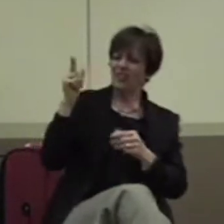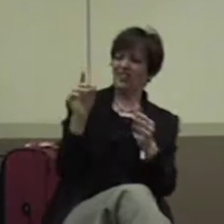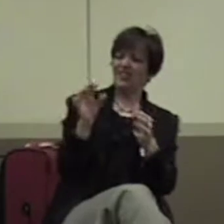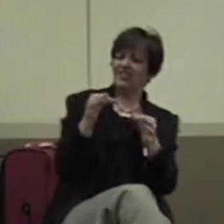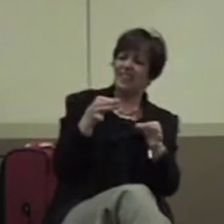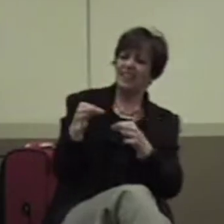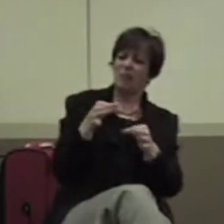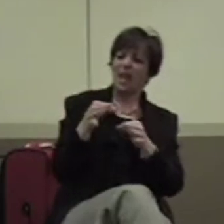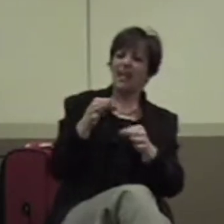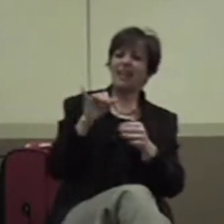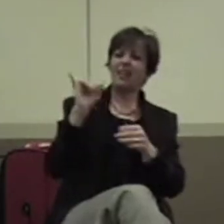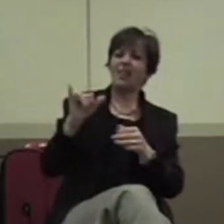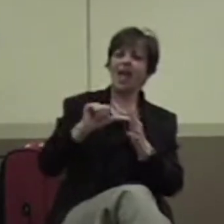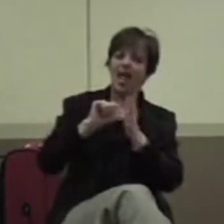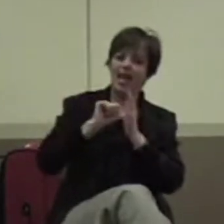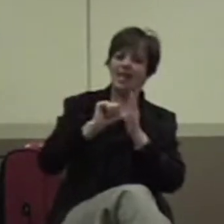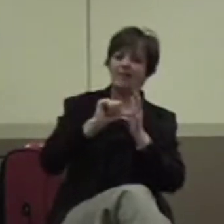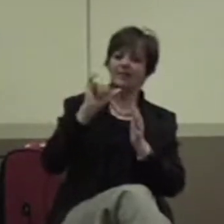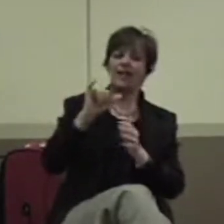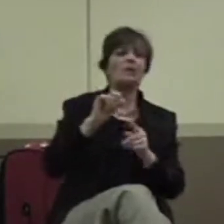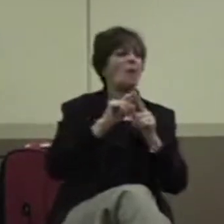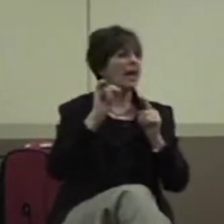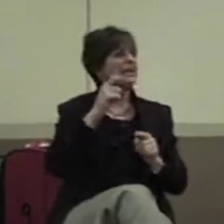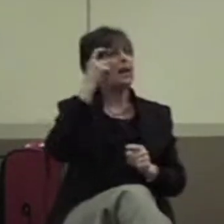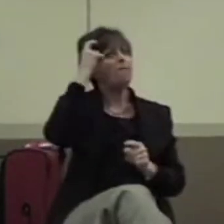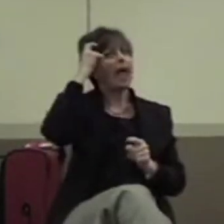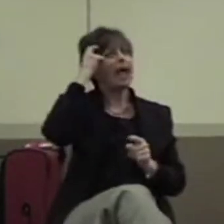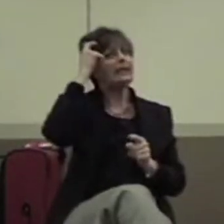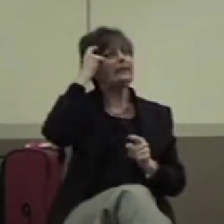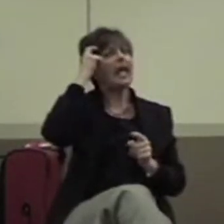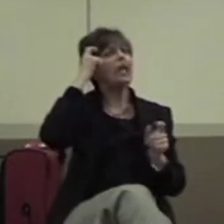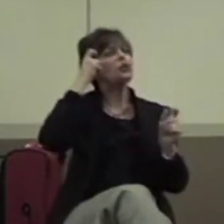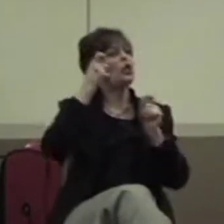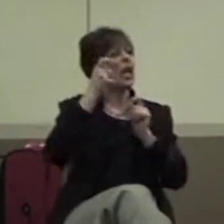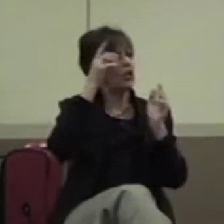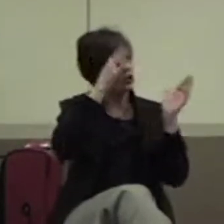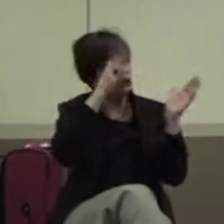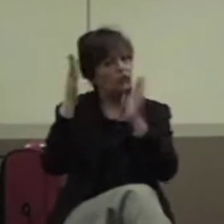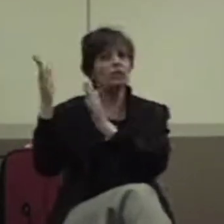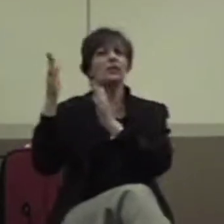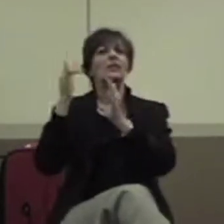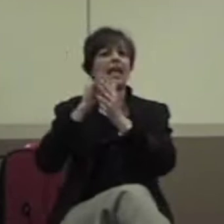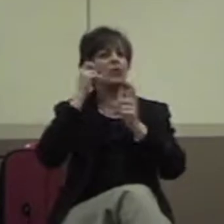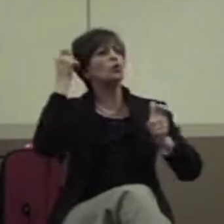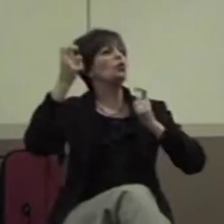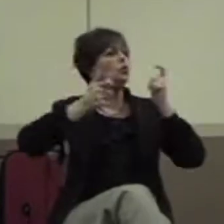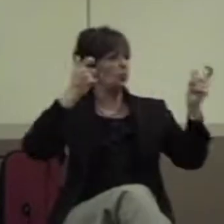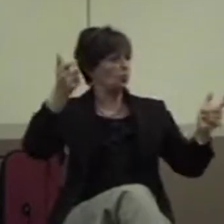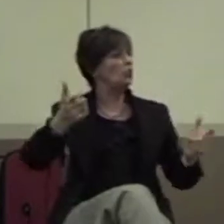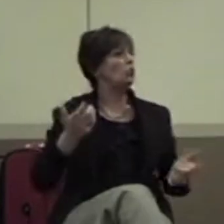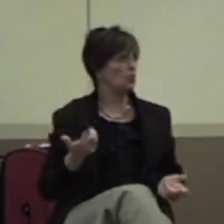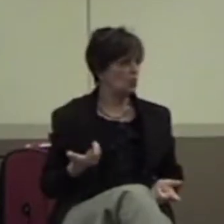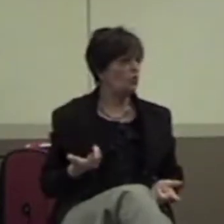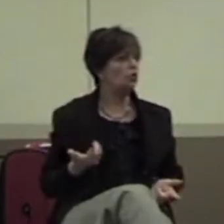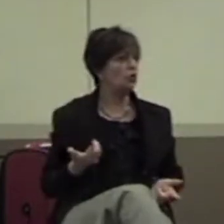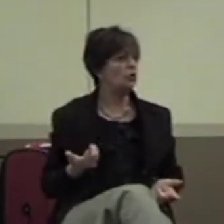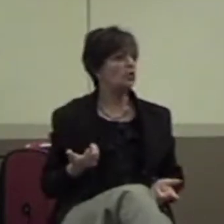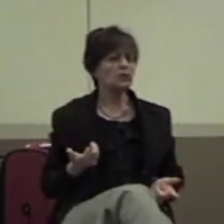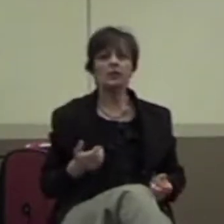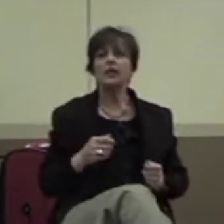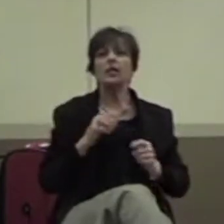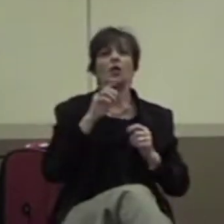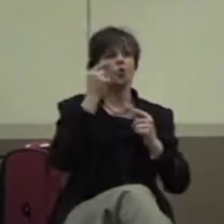on this? This is a mindset change that is huge. Even though it's a tiny change, it's a huge change.